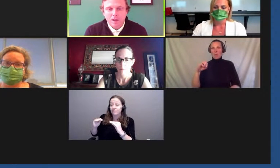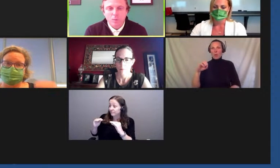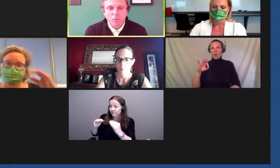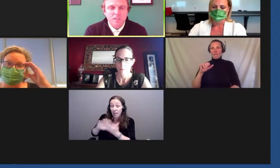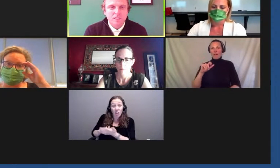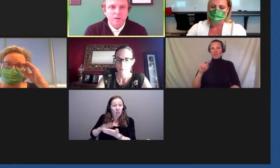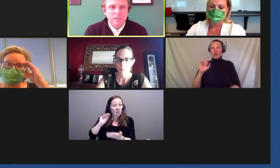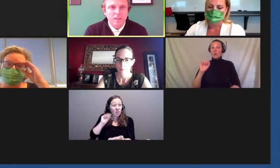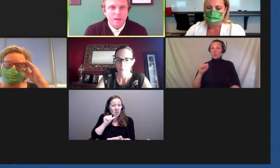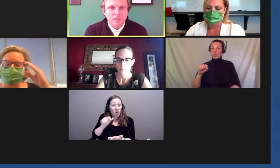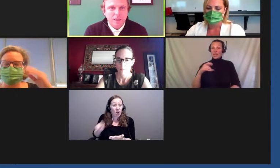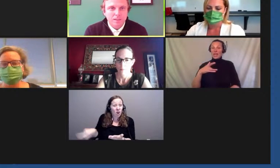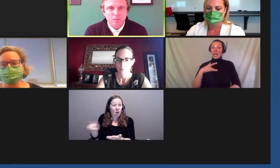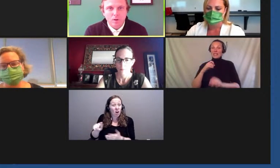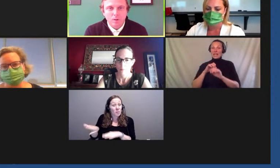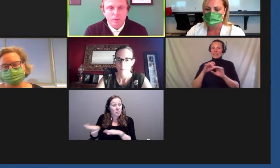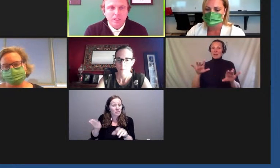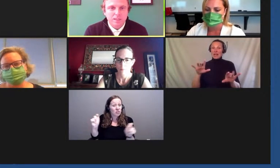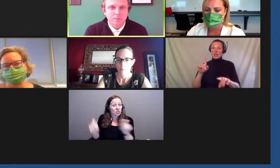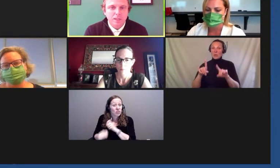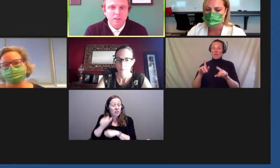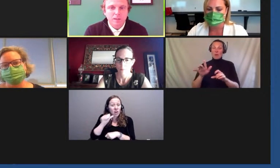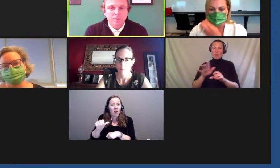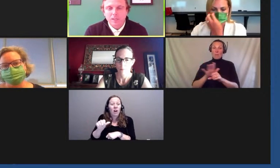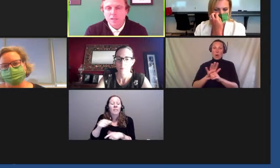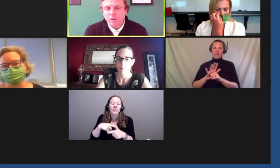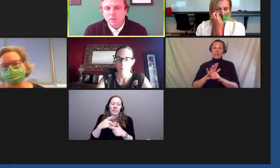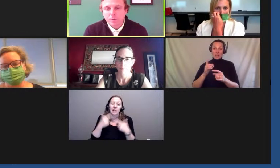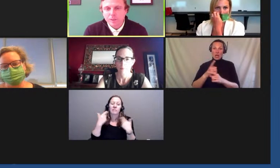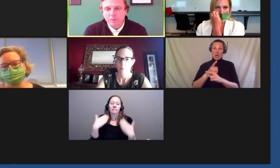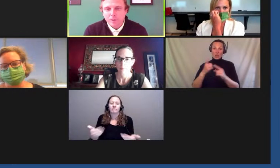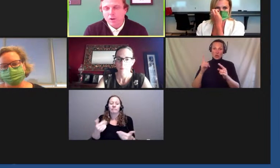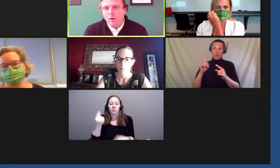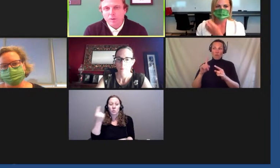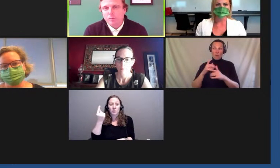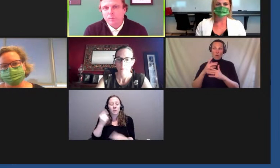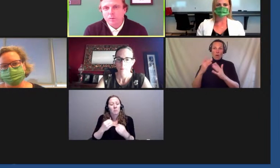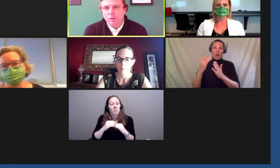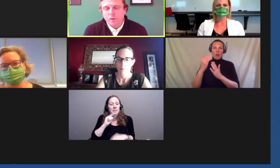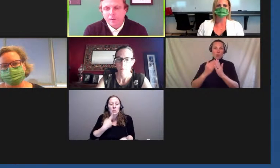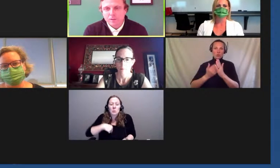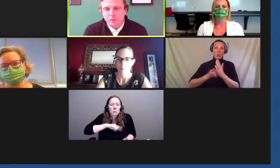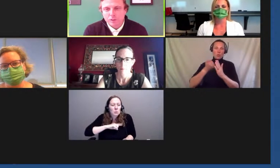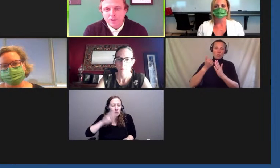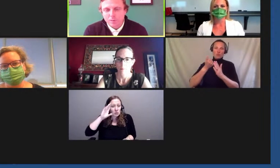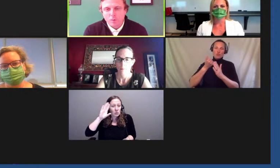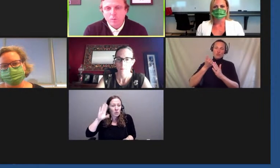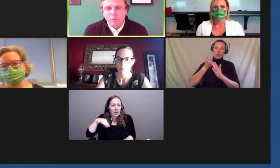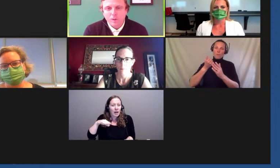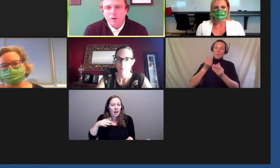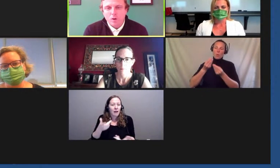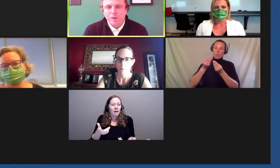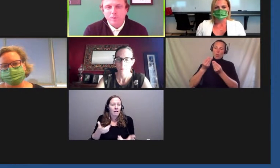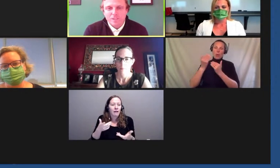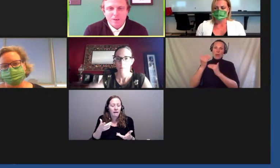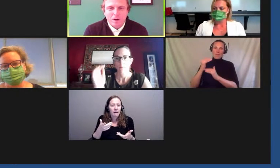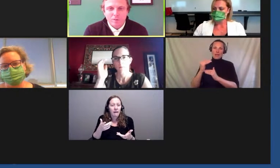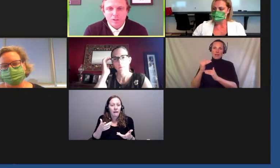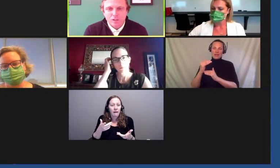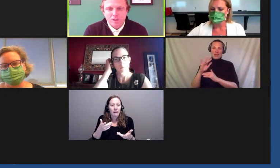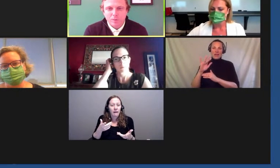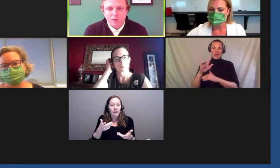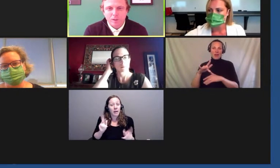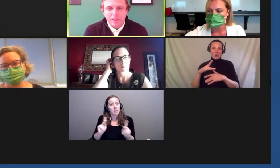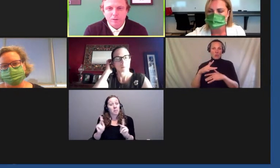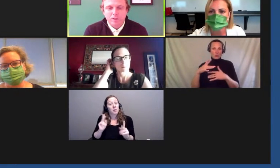a couple more serious steps to get to where we really need to be. Because ultimately, we know, I mean, you heard Councillor Alchentieri, but we know nobody wants to have a